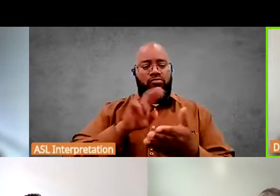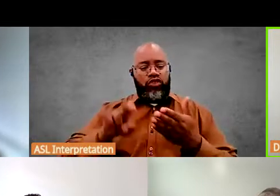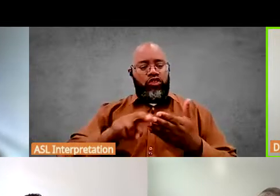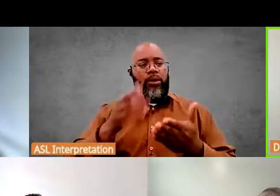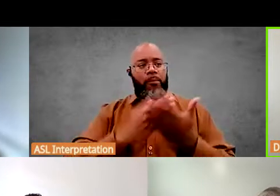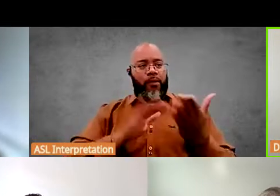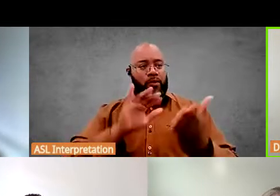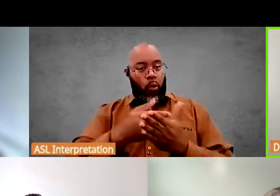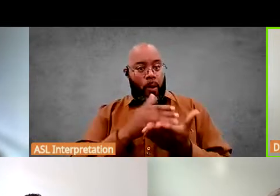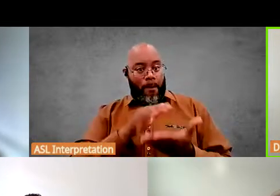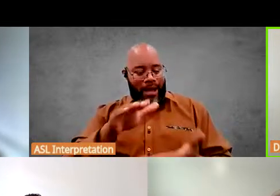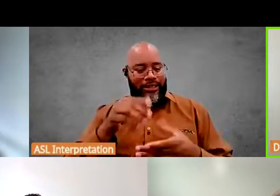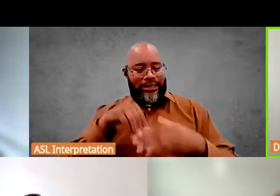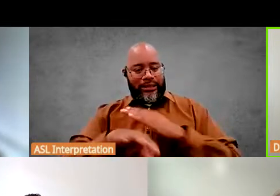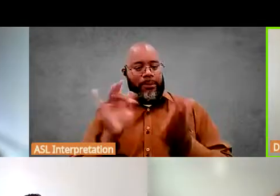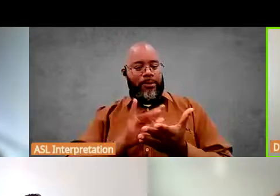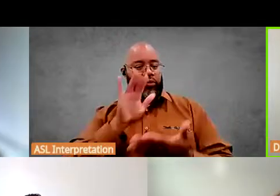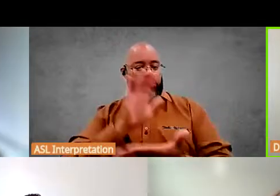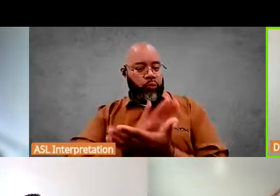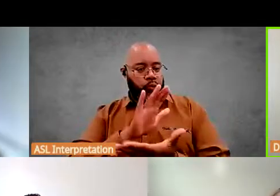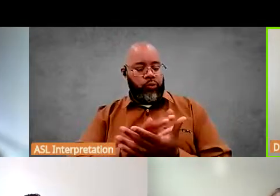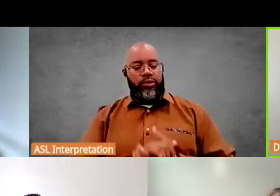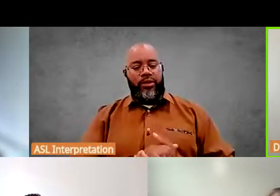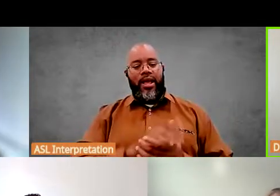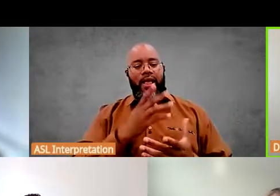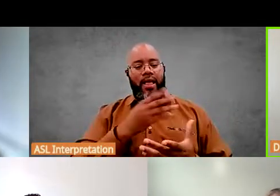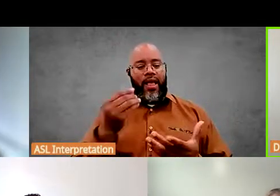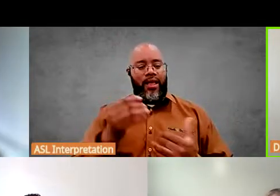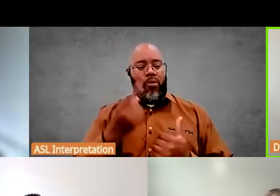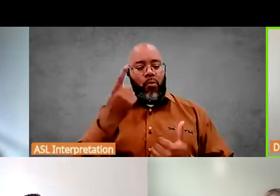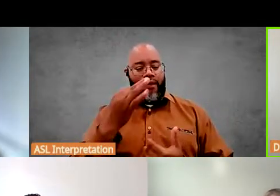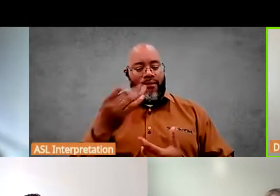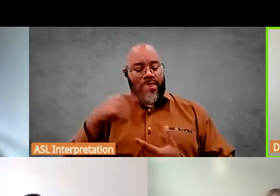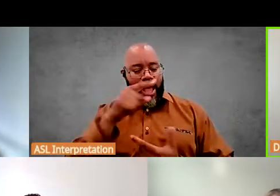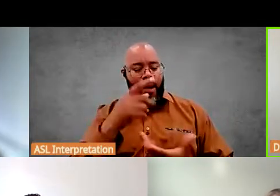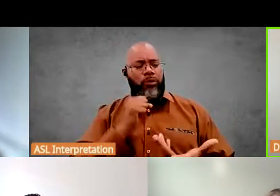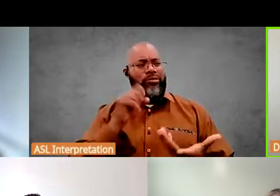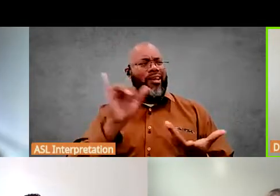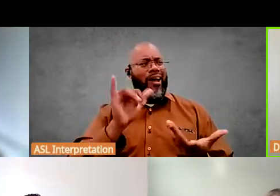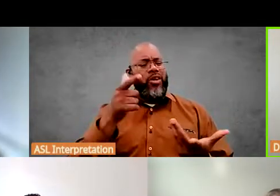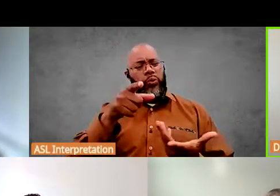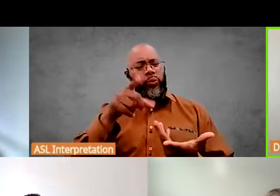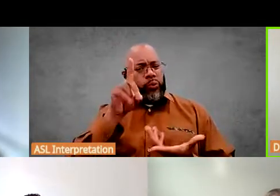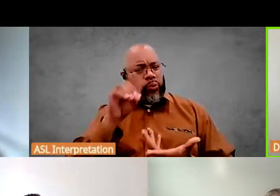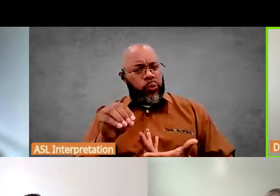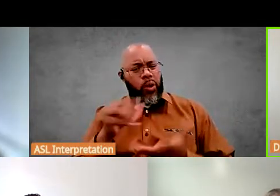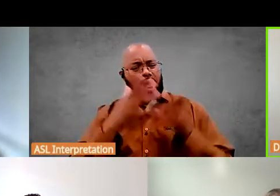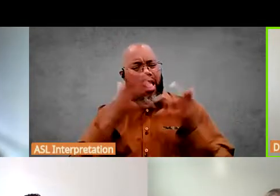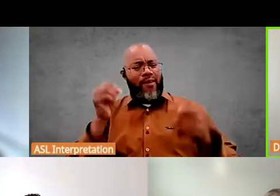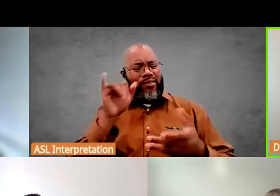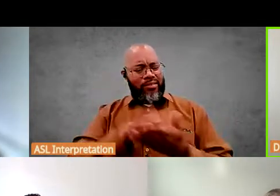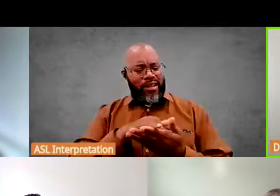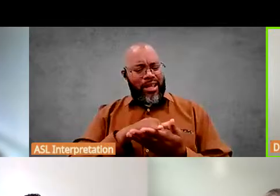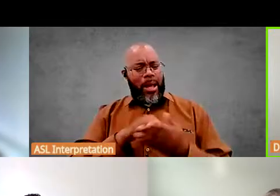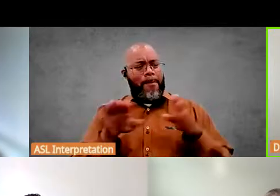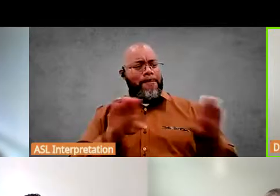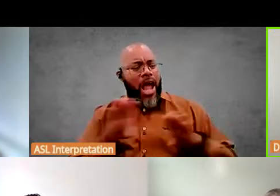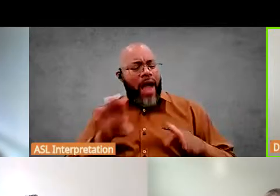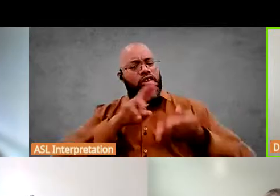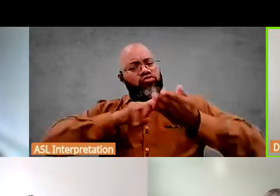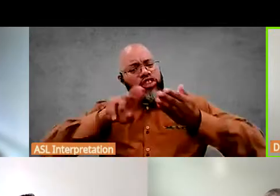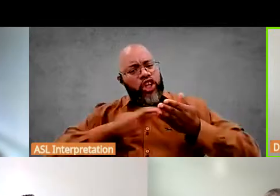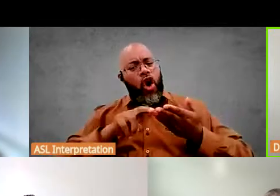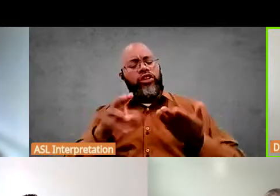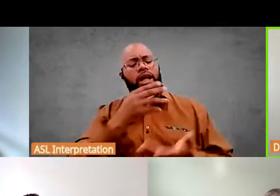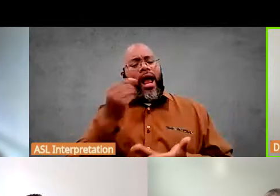package, then get into medical school. And one of them was like, okay, you do a lot of this behavioral research